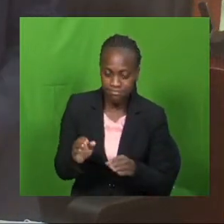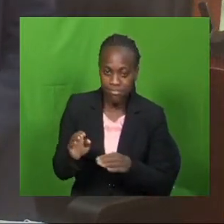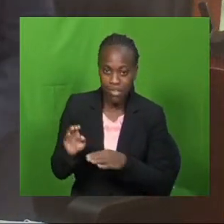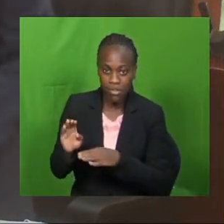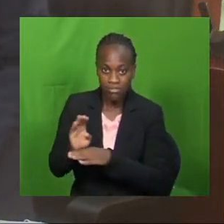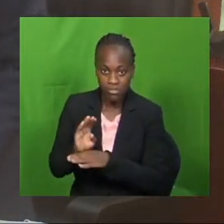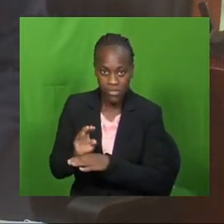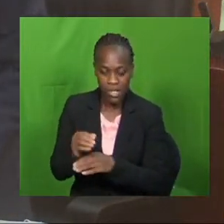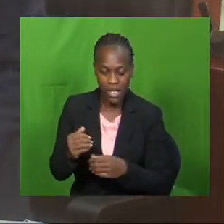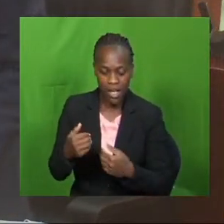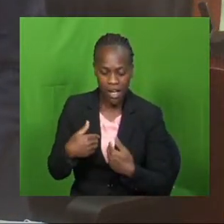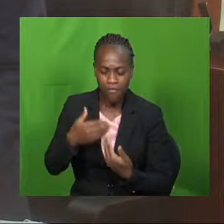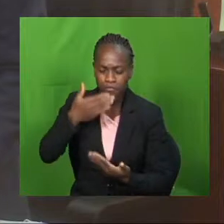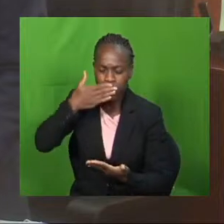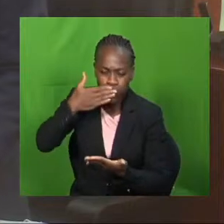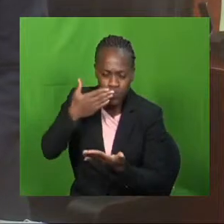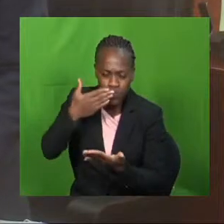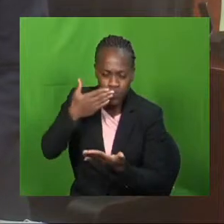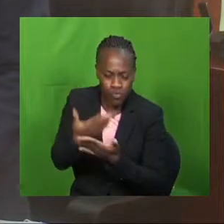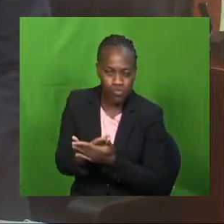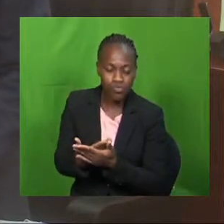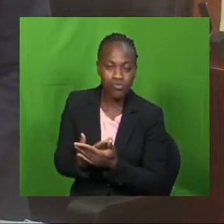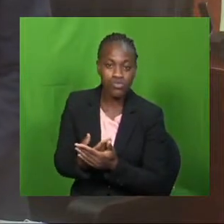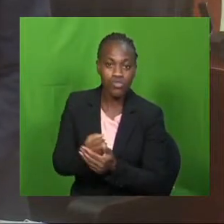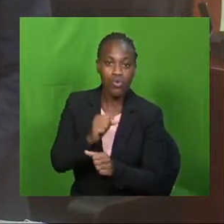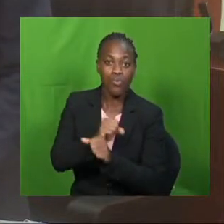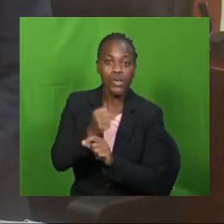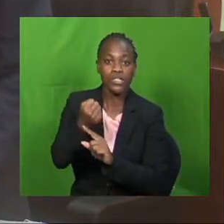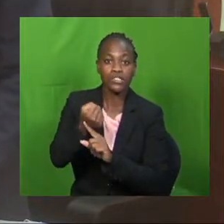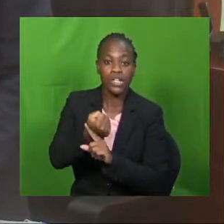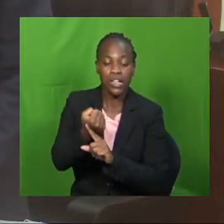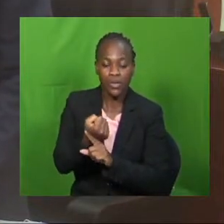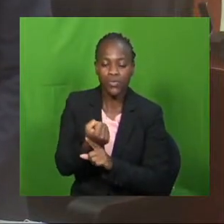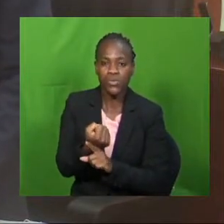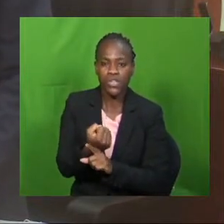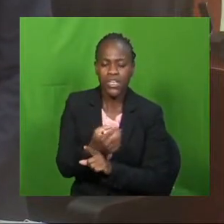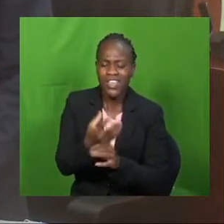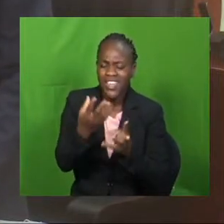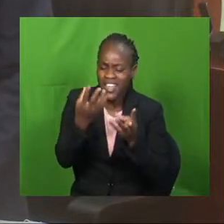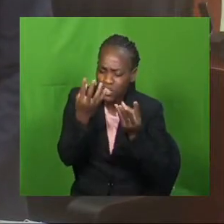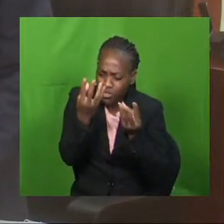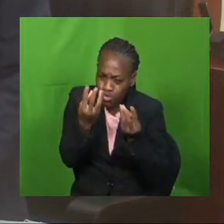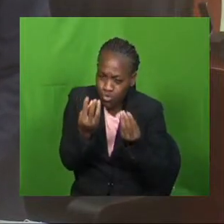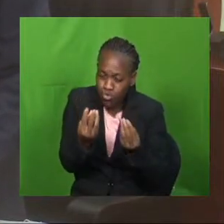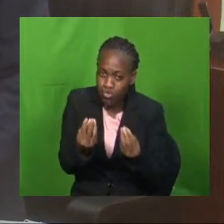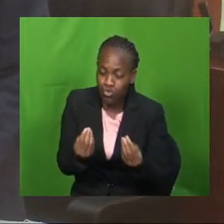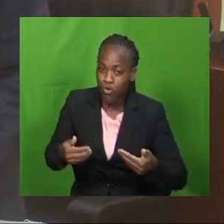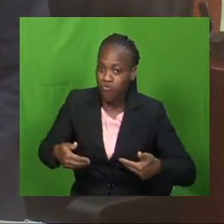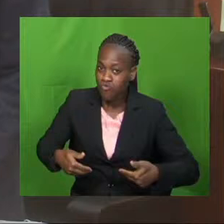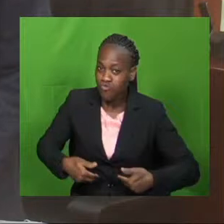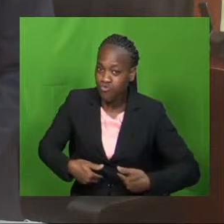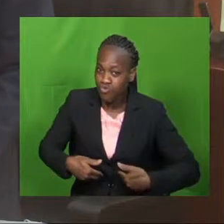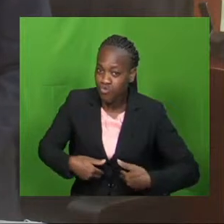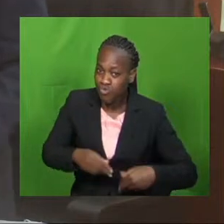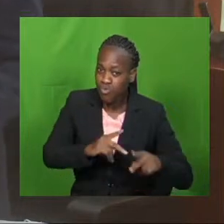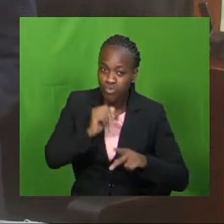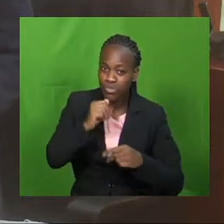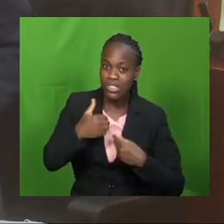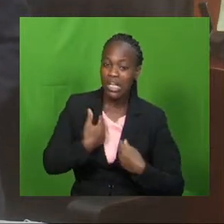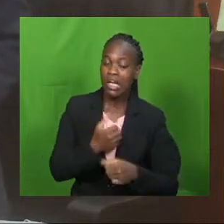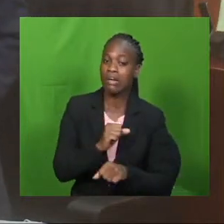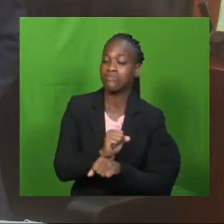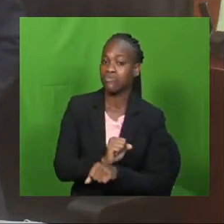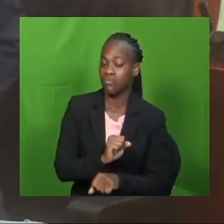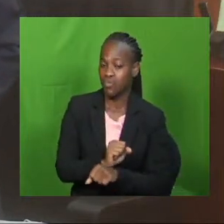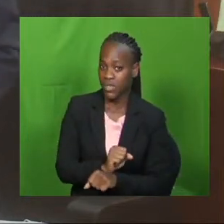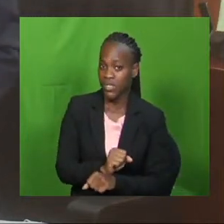create jobs, especially for young people, to address the problem of youth unemployment, which could